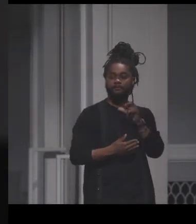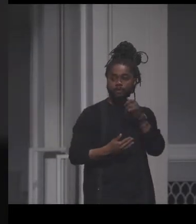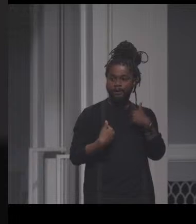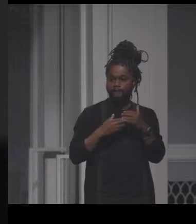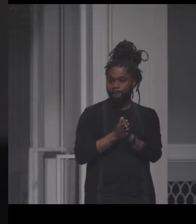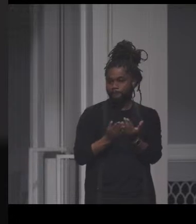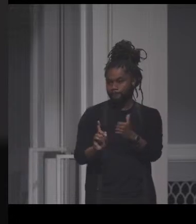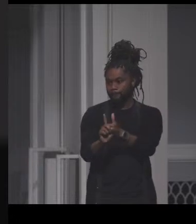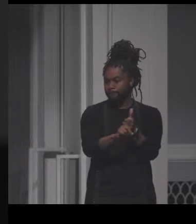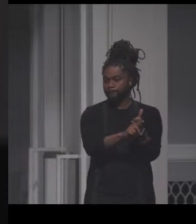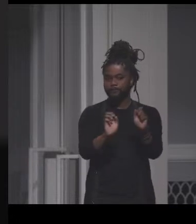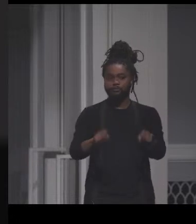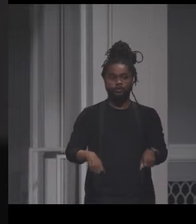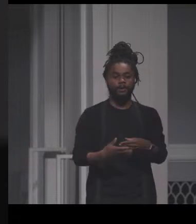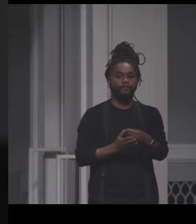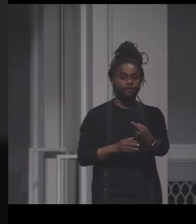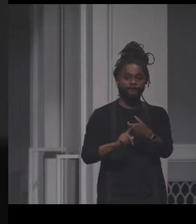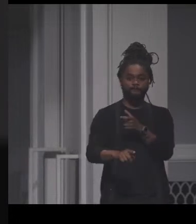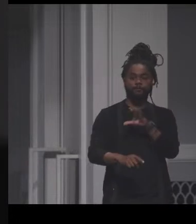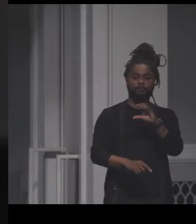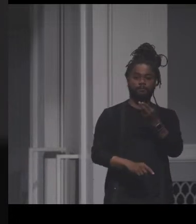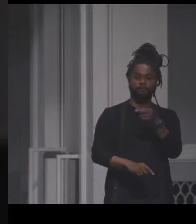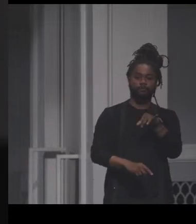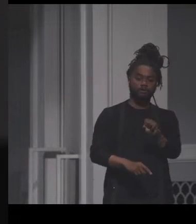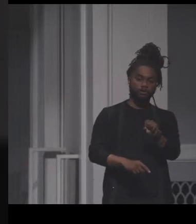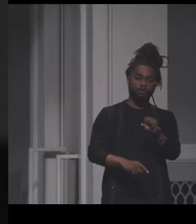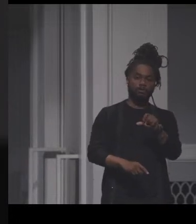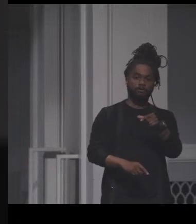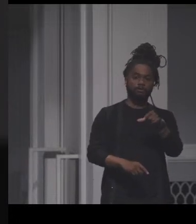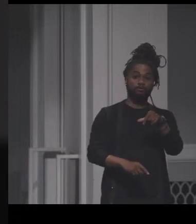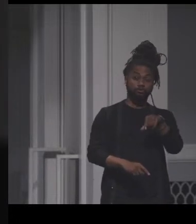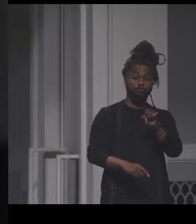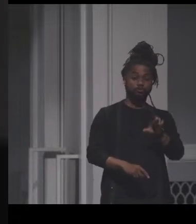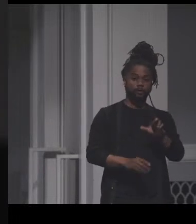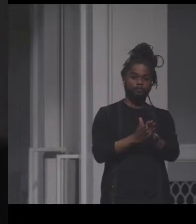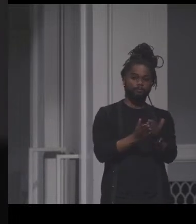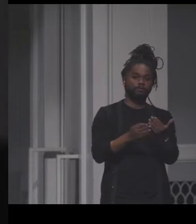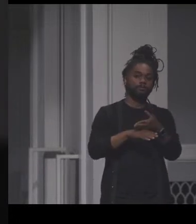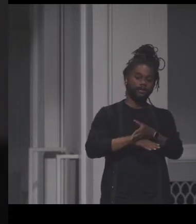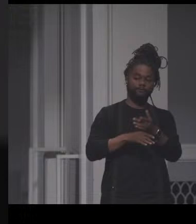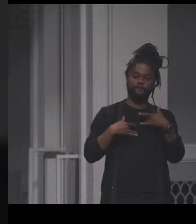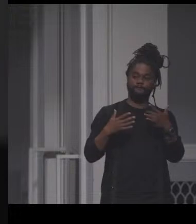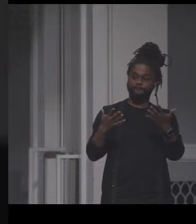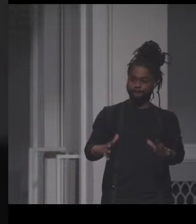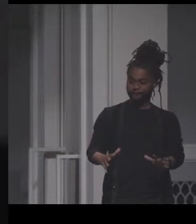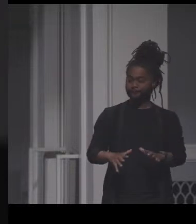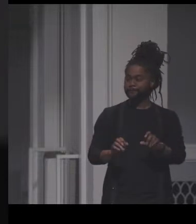you, you can purchase them from Charlie's Queer Books in the lobby after the event.